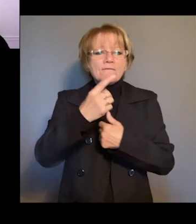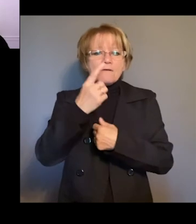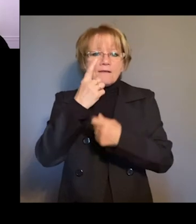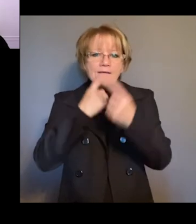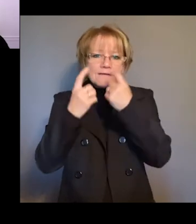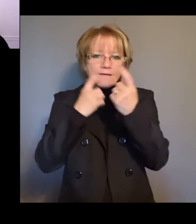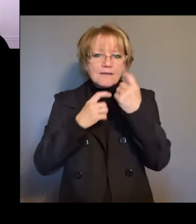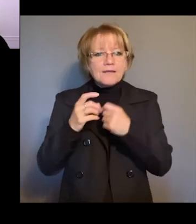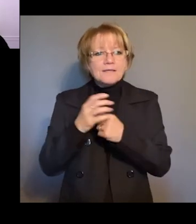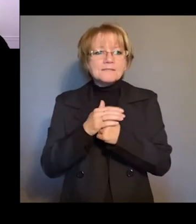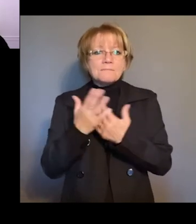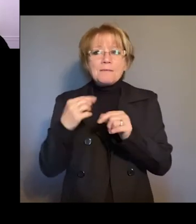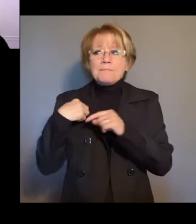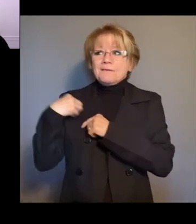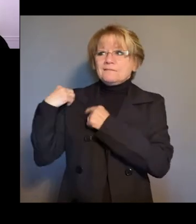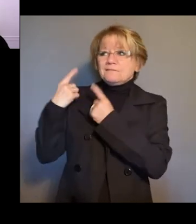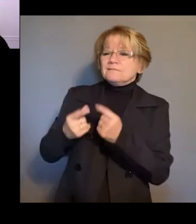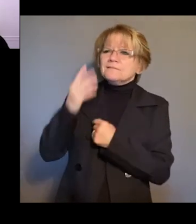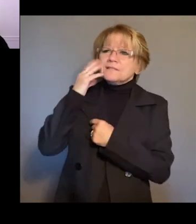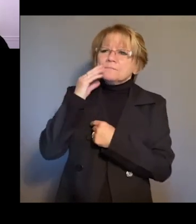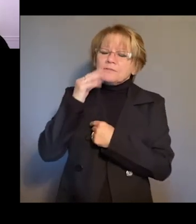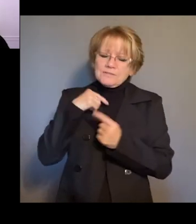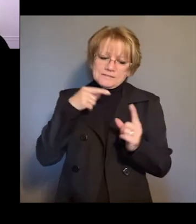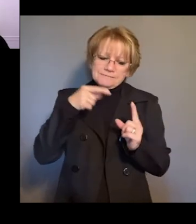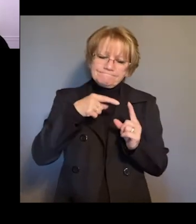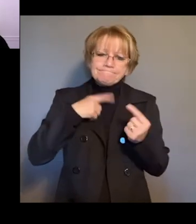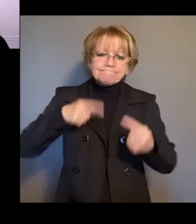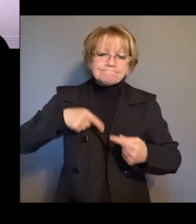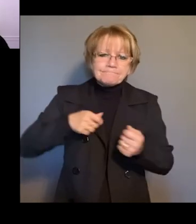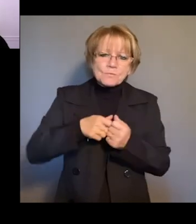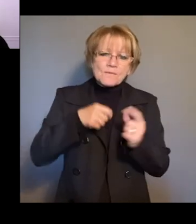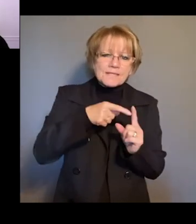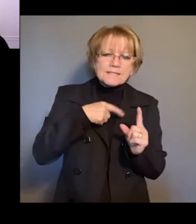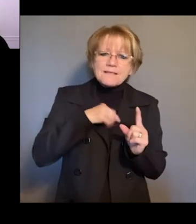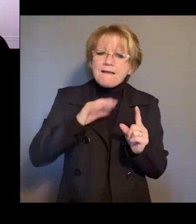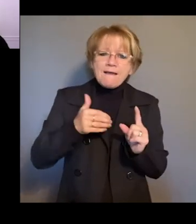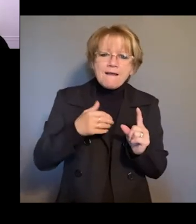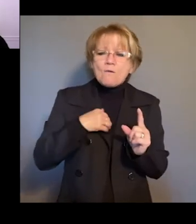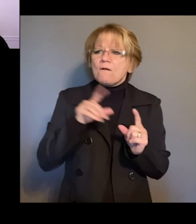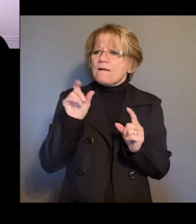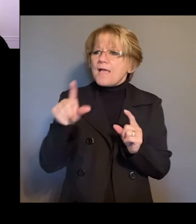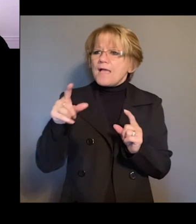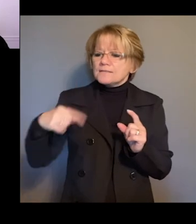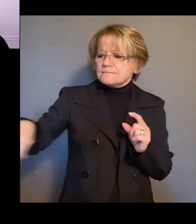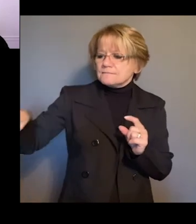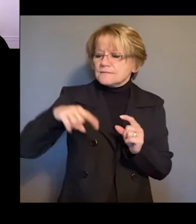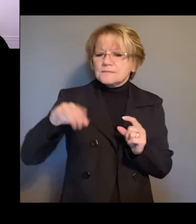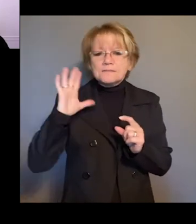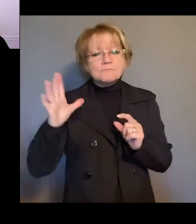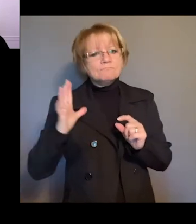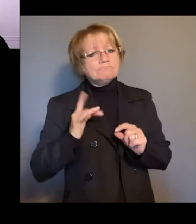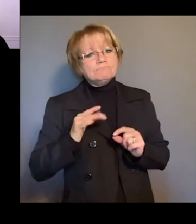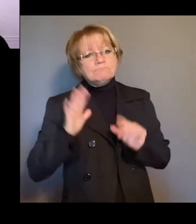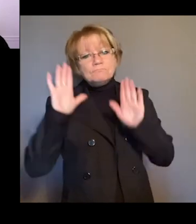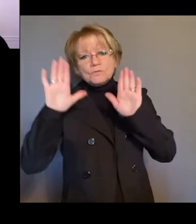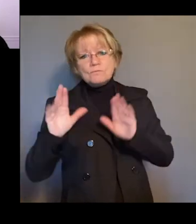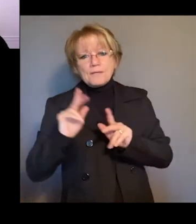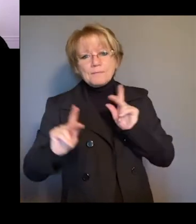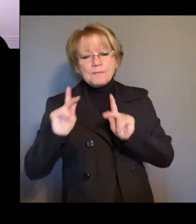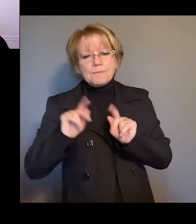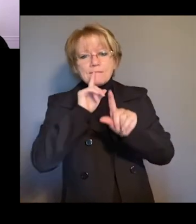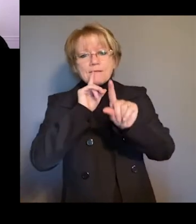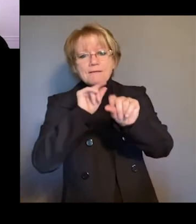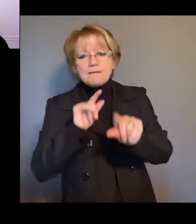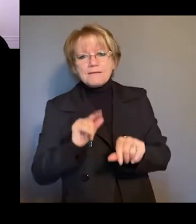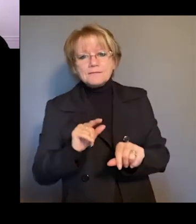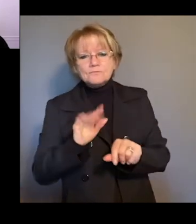things that you may have struggled with in the past, bring that to the forefront. And we have some great people on here that will be able to answer those questions, including the